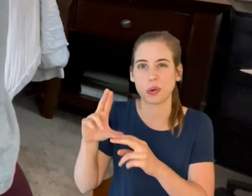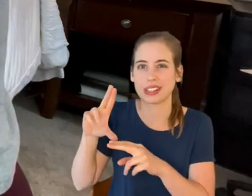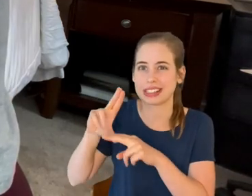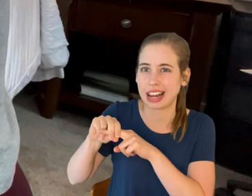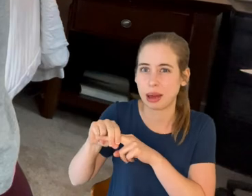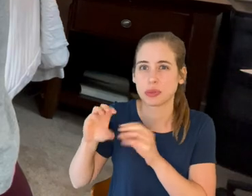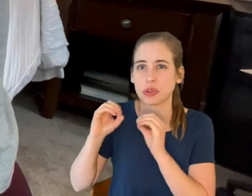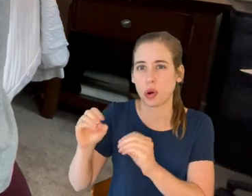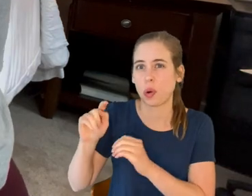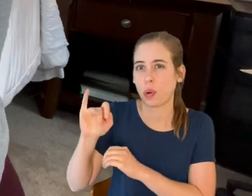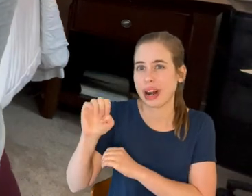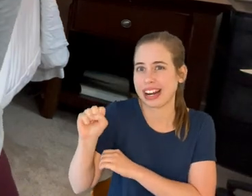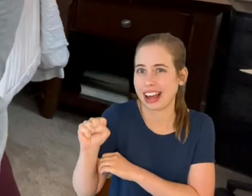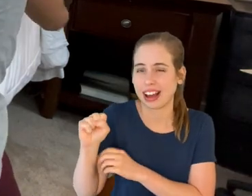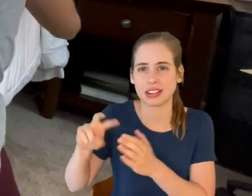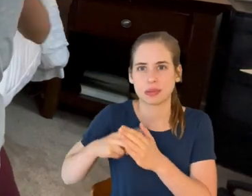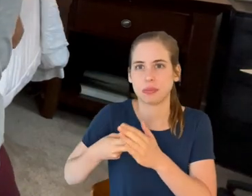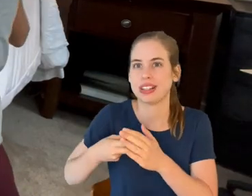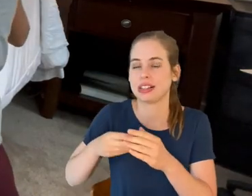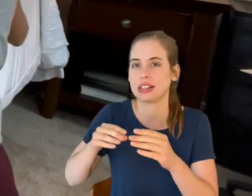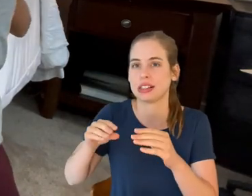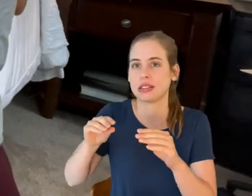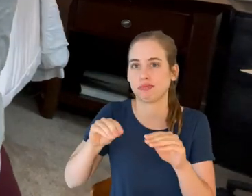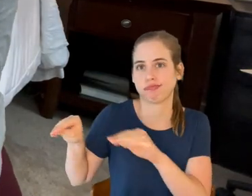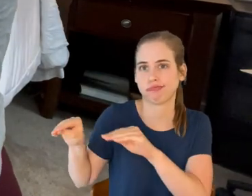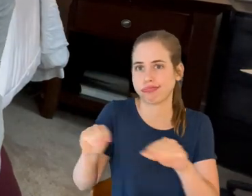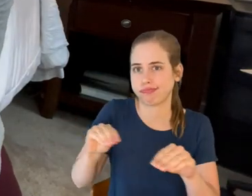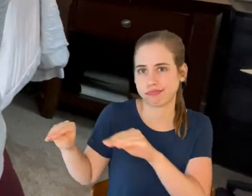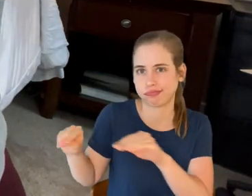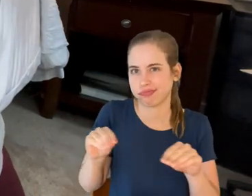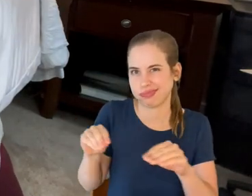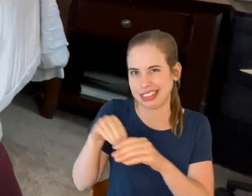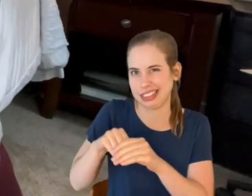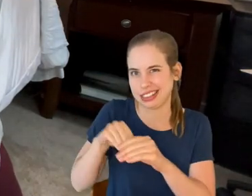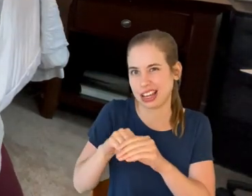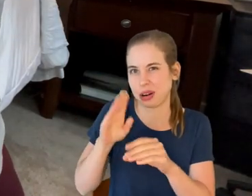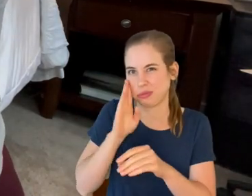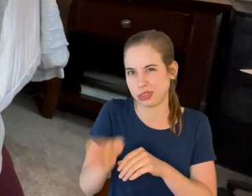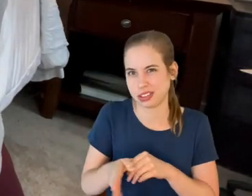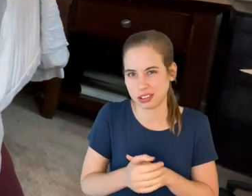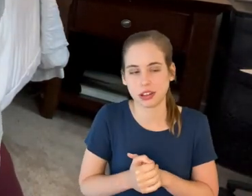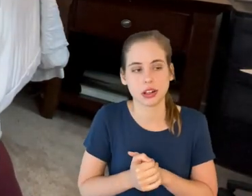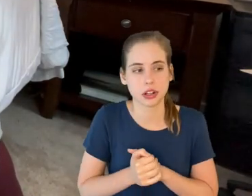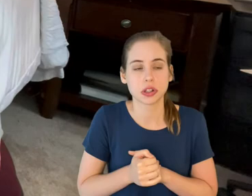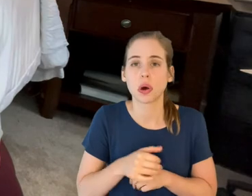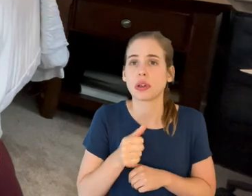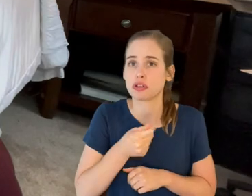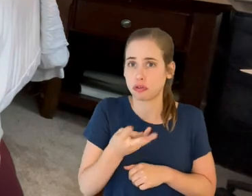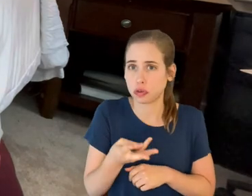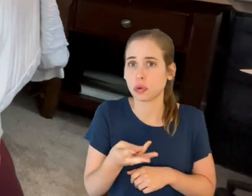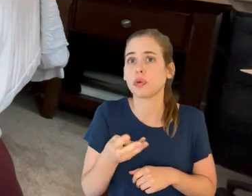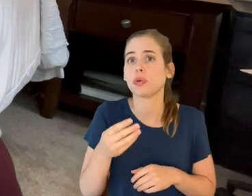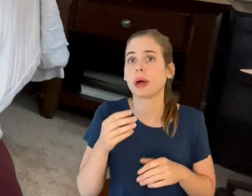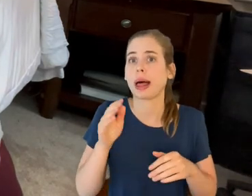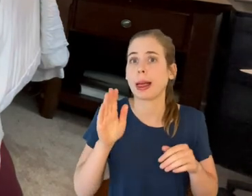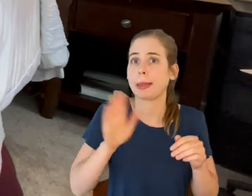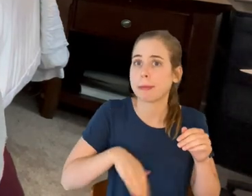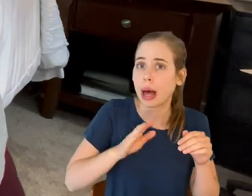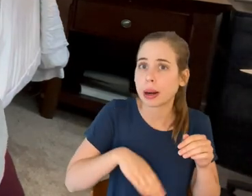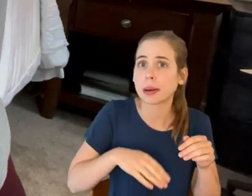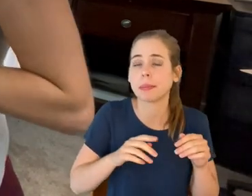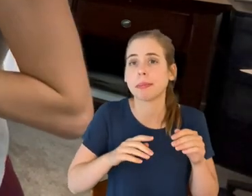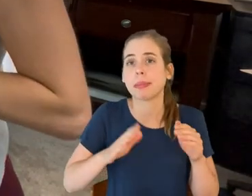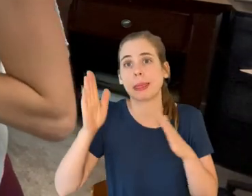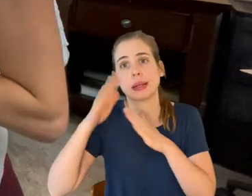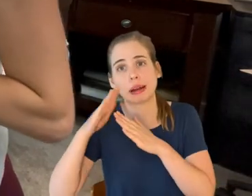there's a snap here, there's like one in the middle, there's a couple at the top, and there's the ones down here in the